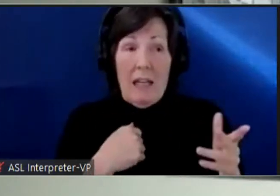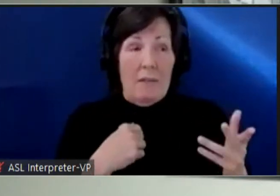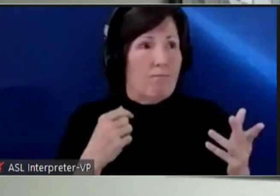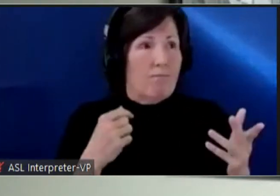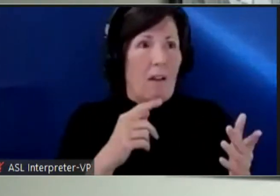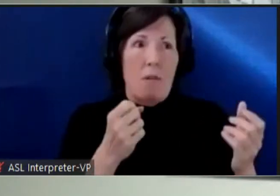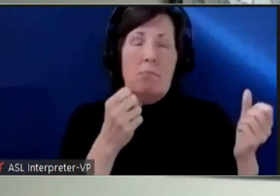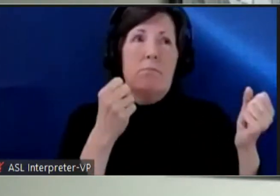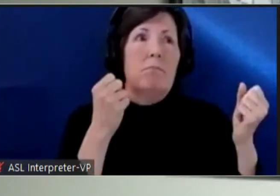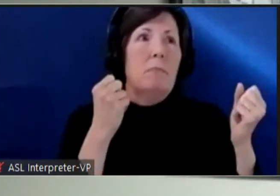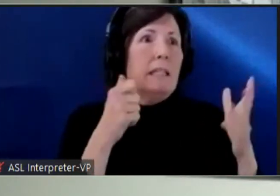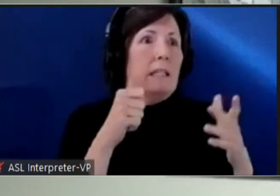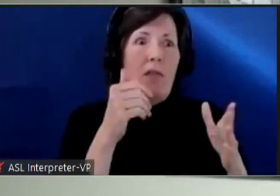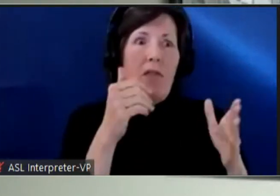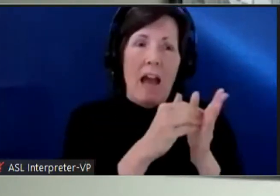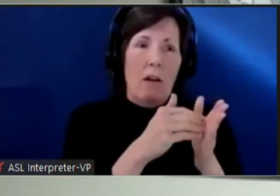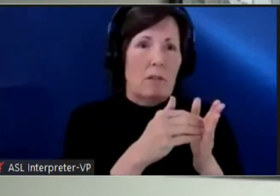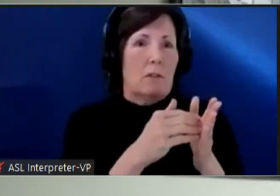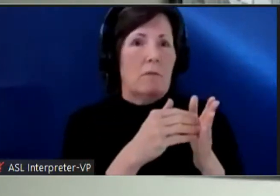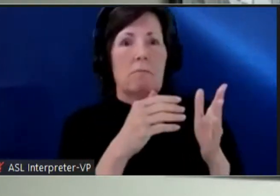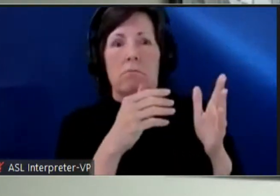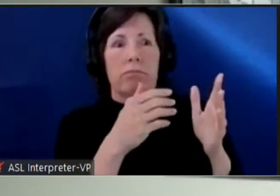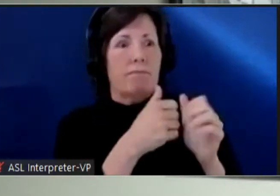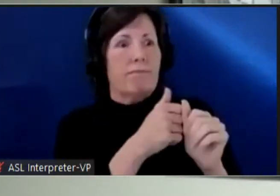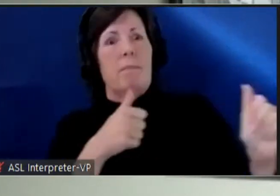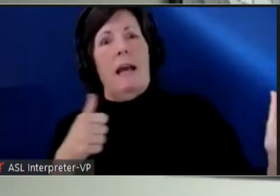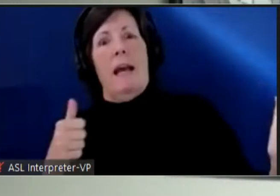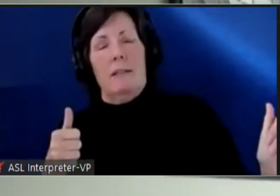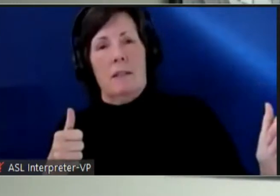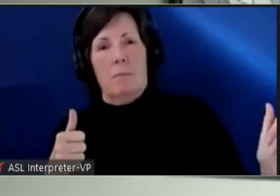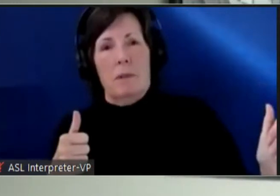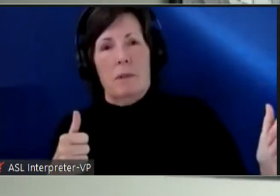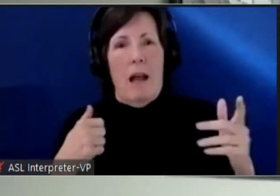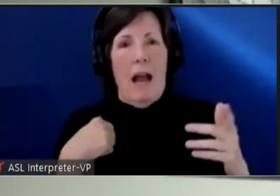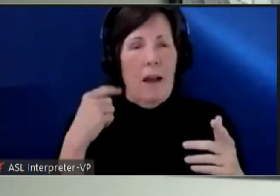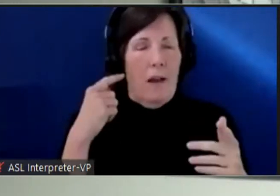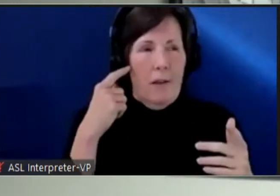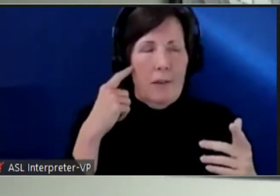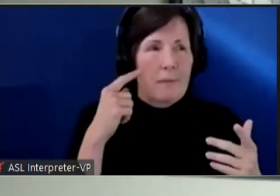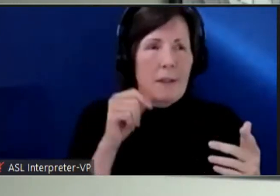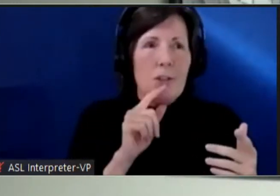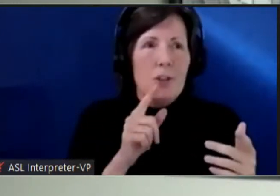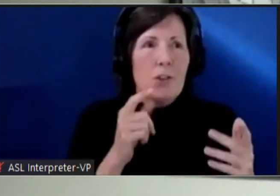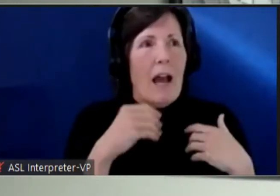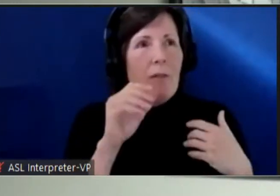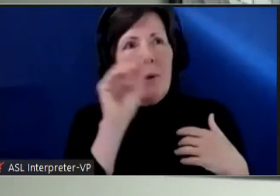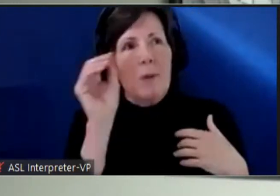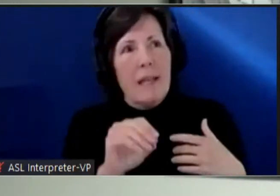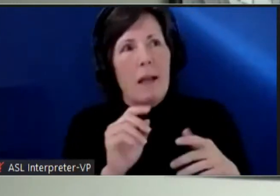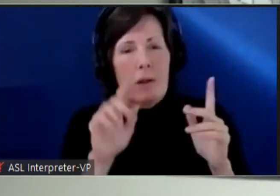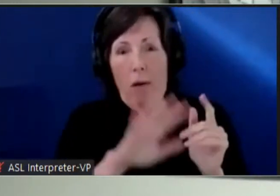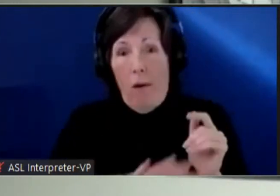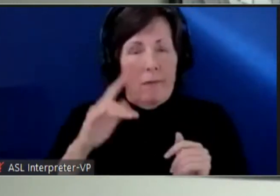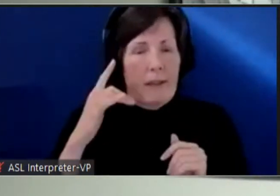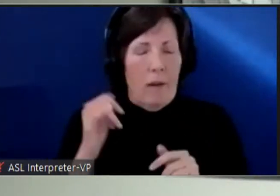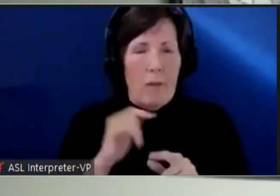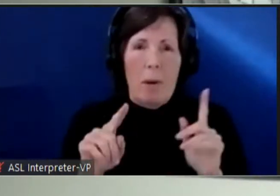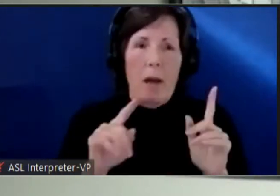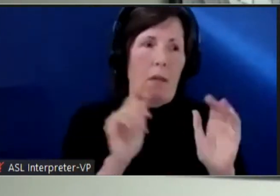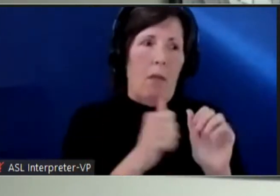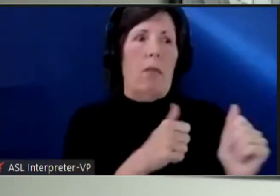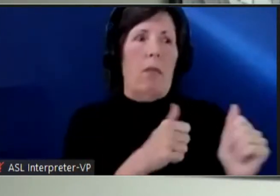up. Their intention was to do 1 to, I don't know how many percent of all the tests in California. Here